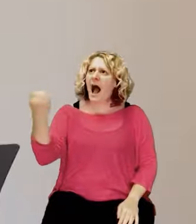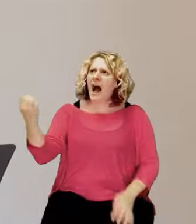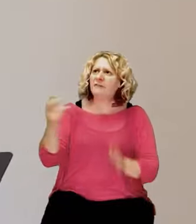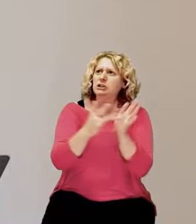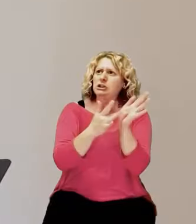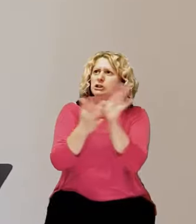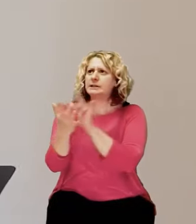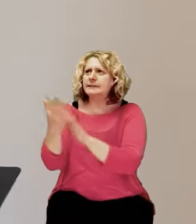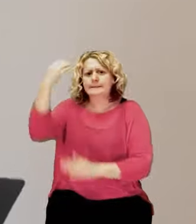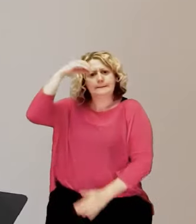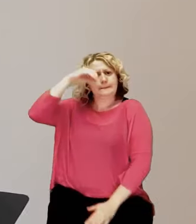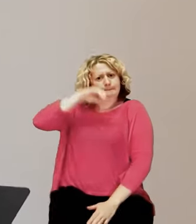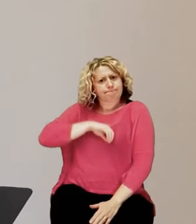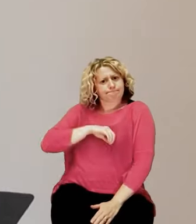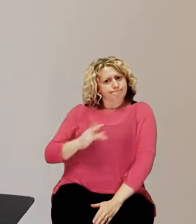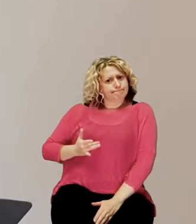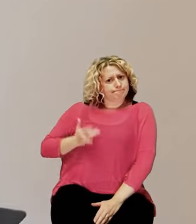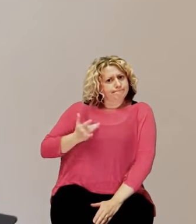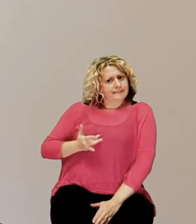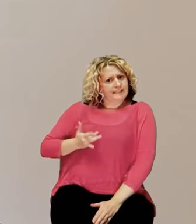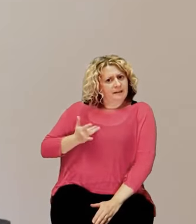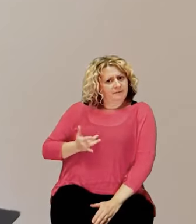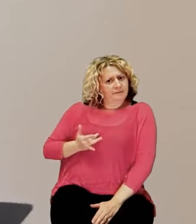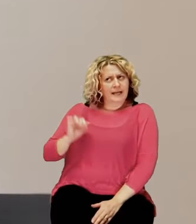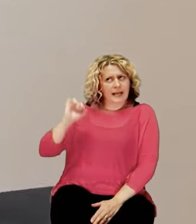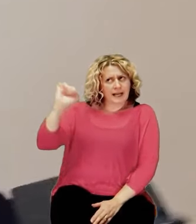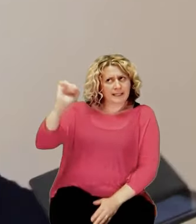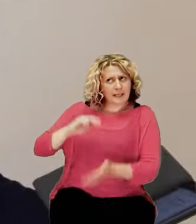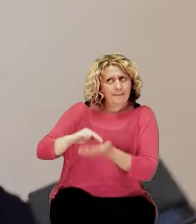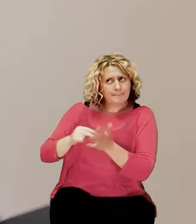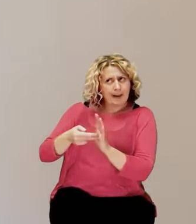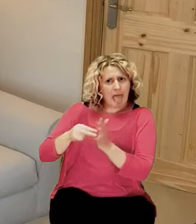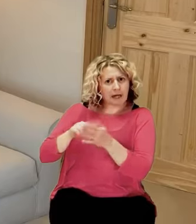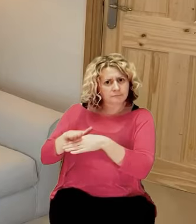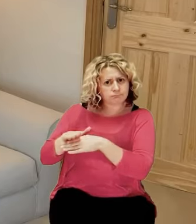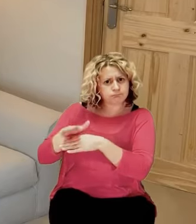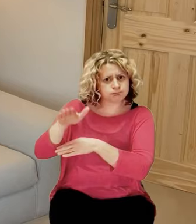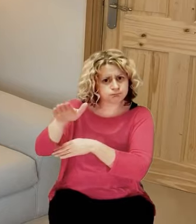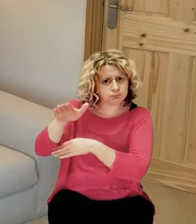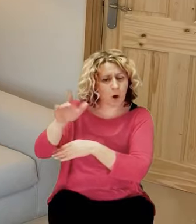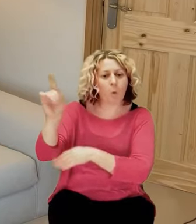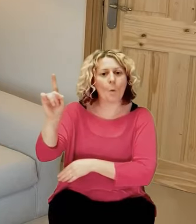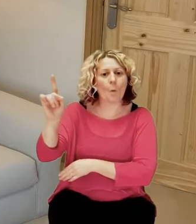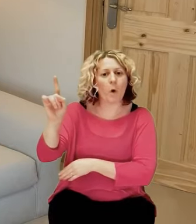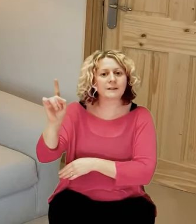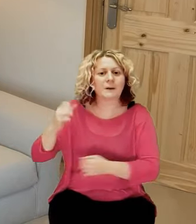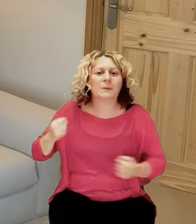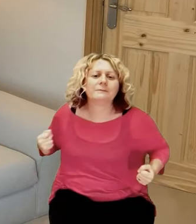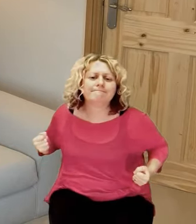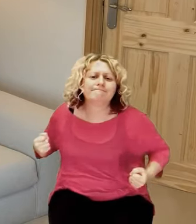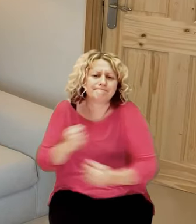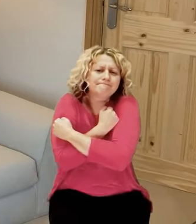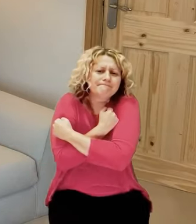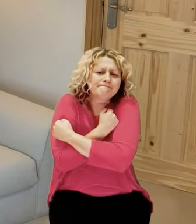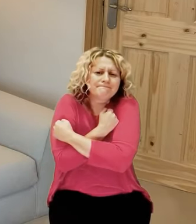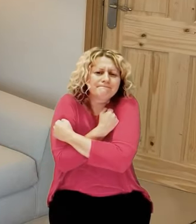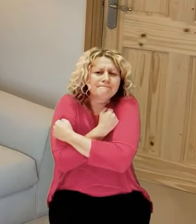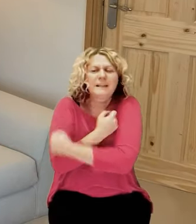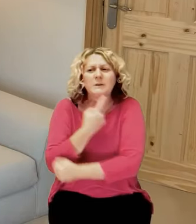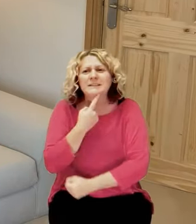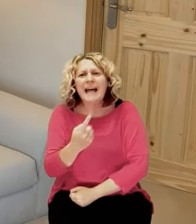his plan for when I die or when he comes back? It's that he'll embrace me and say, Graham, good